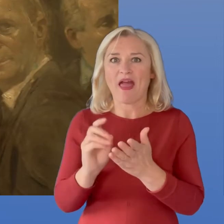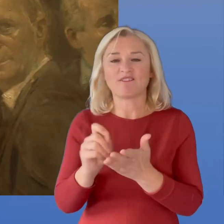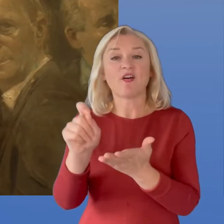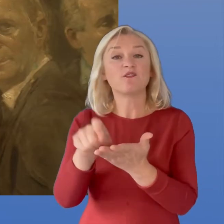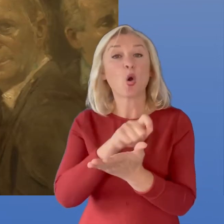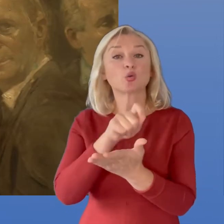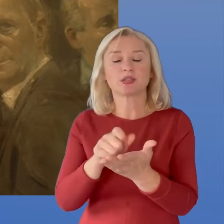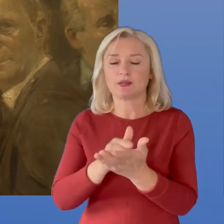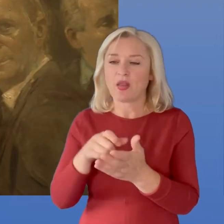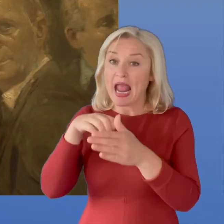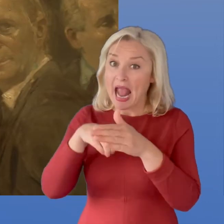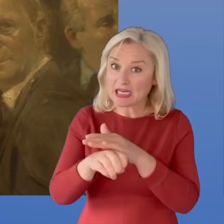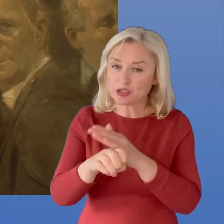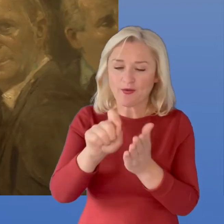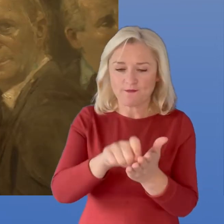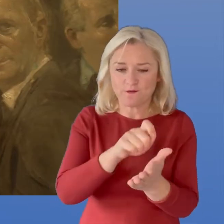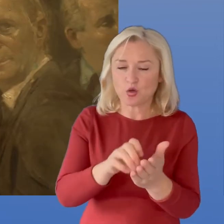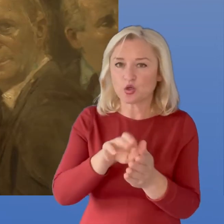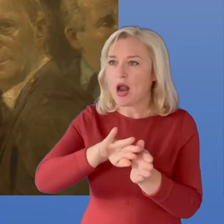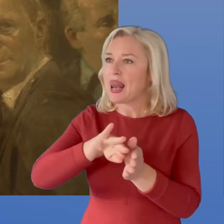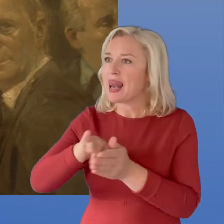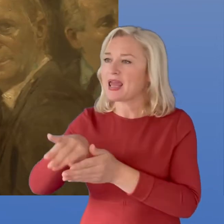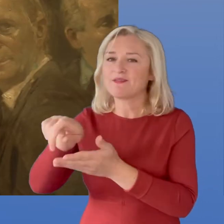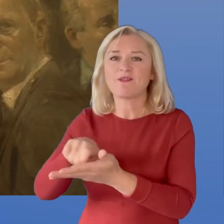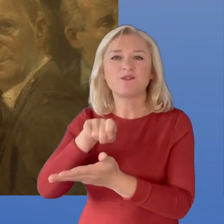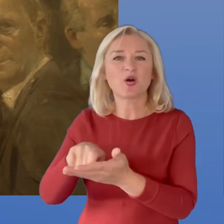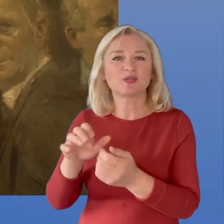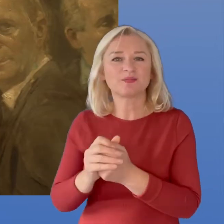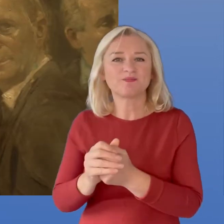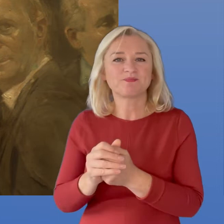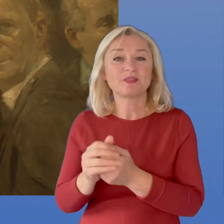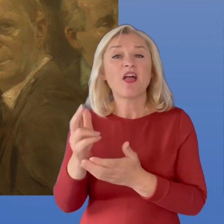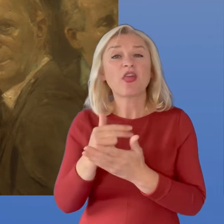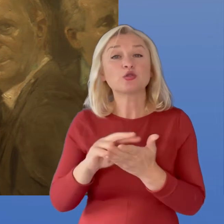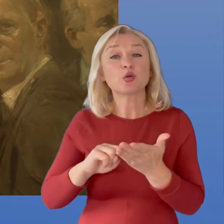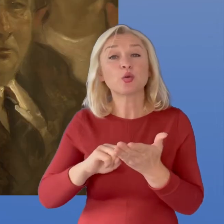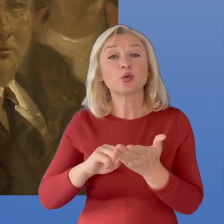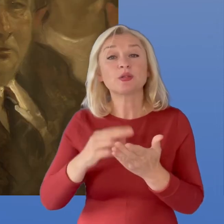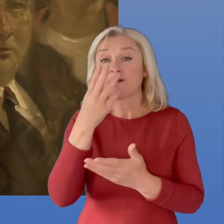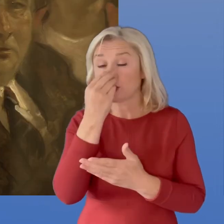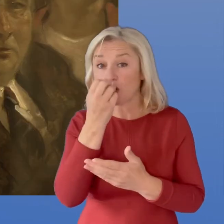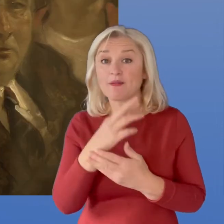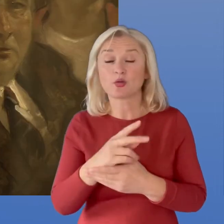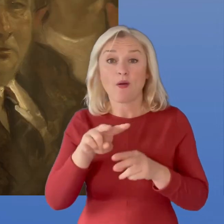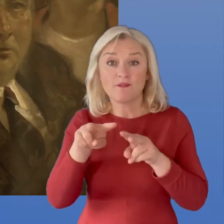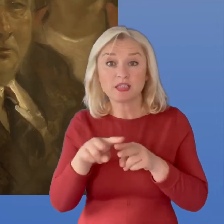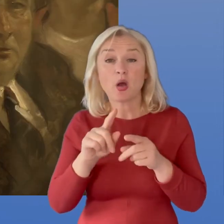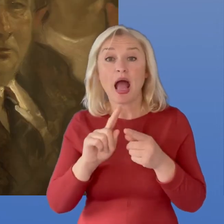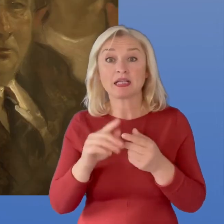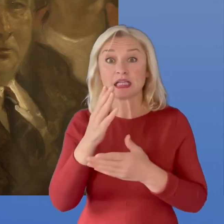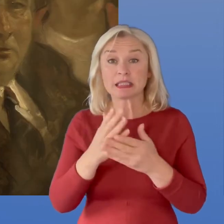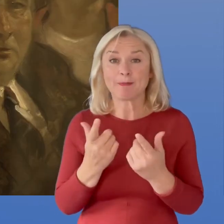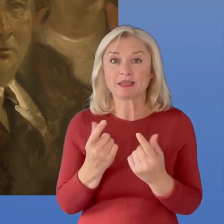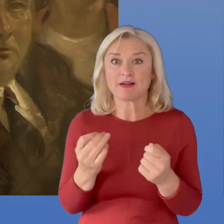to enter or leave the voting lobbies. The artist used photographs, video footage and personal sittings to paint the